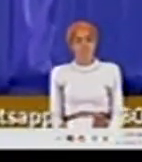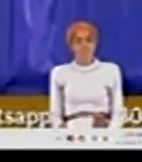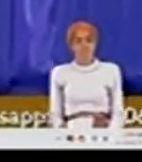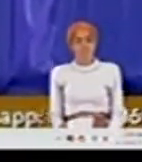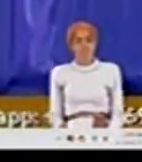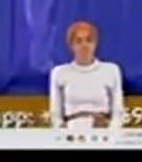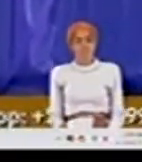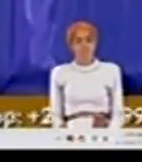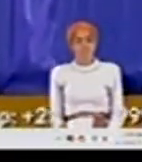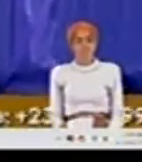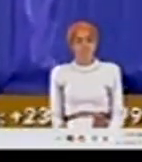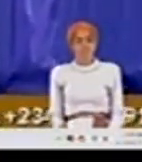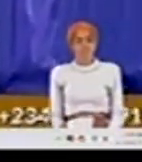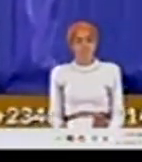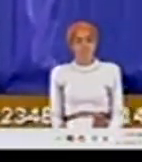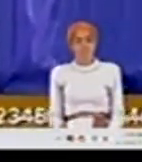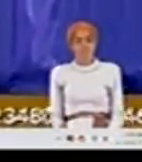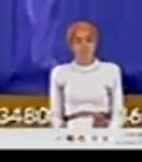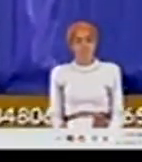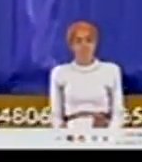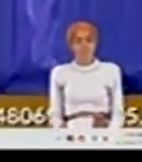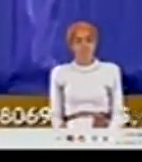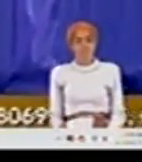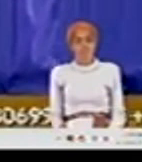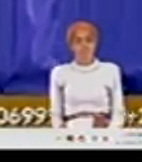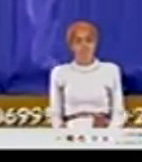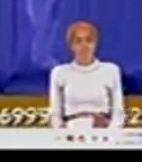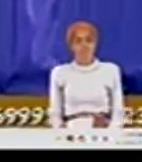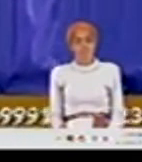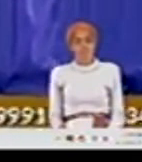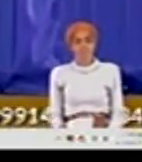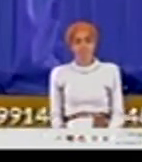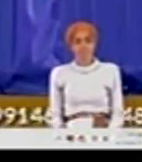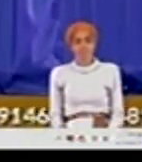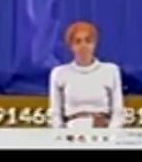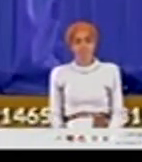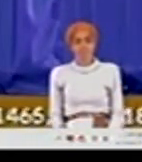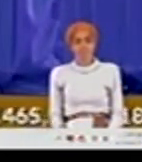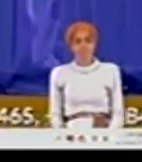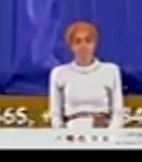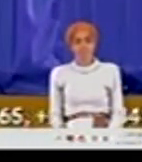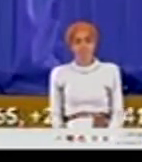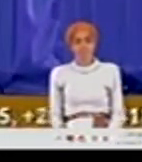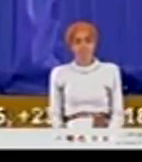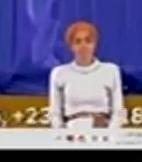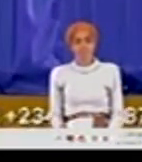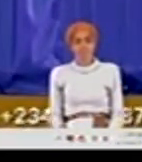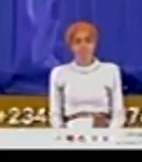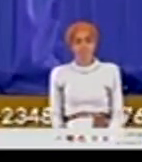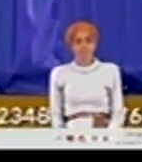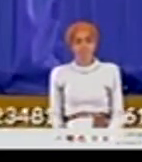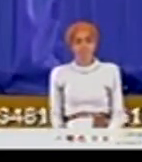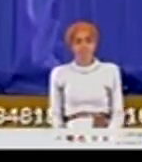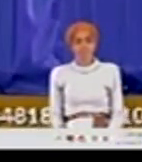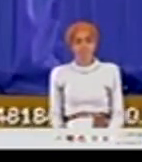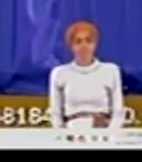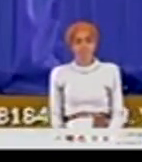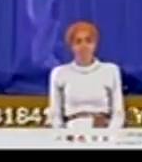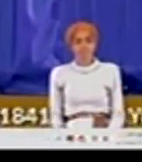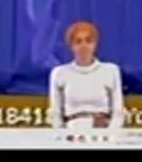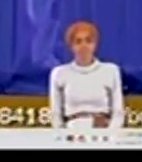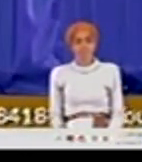the past 10 years he has been masturbating and he had tried all his best to get R of it